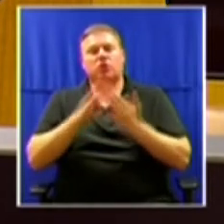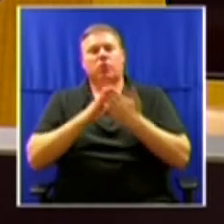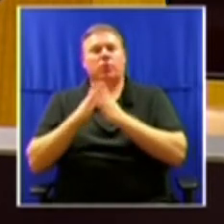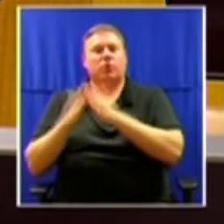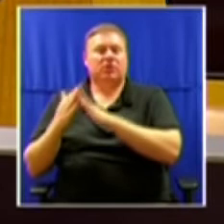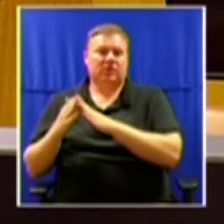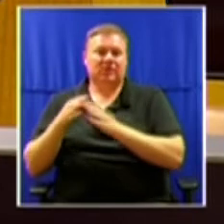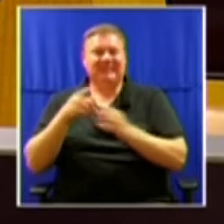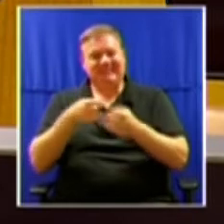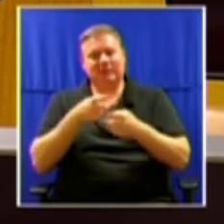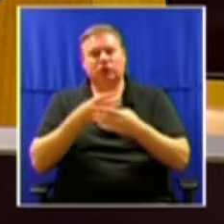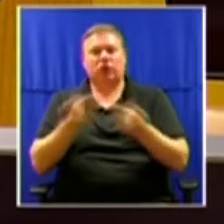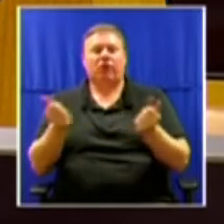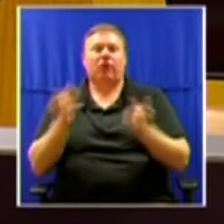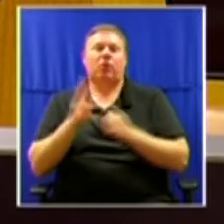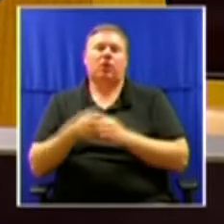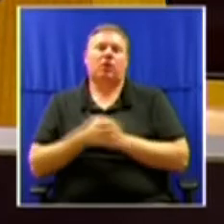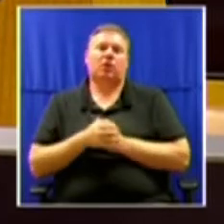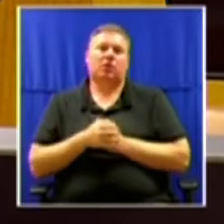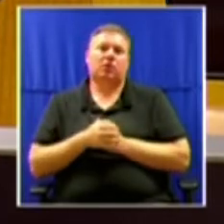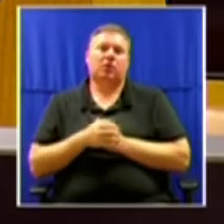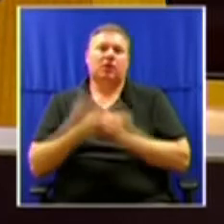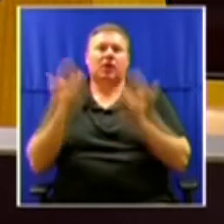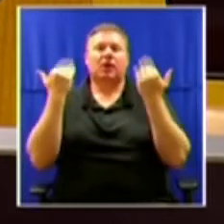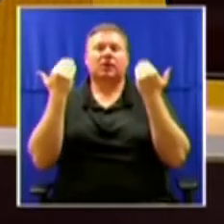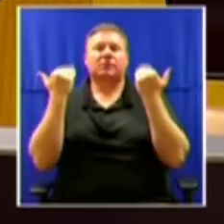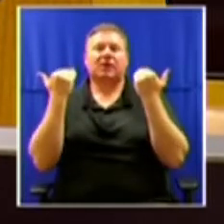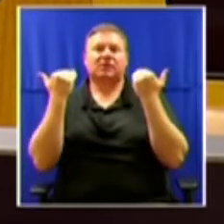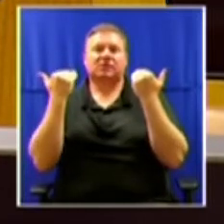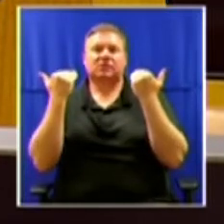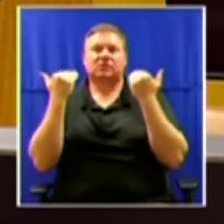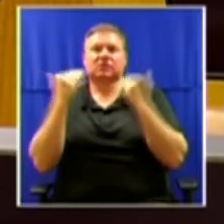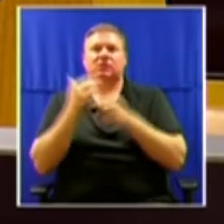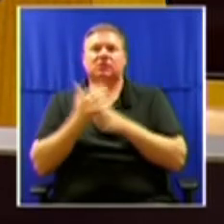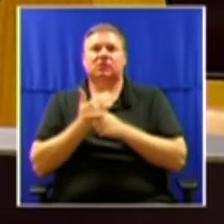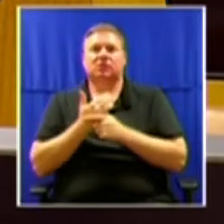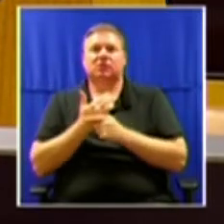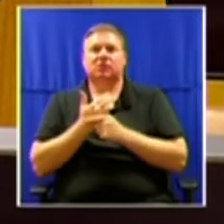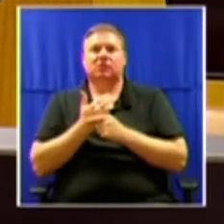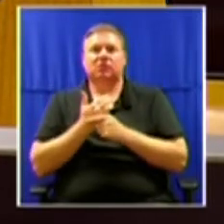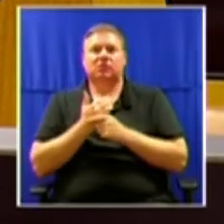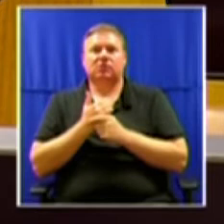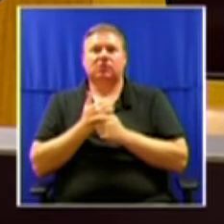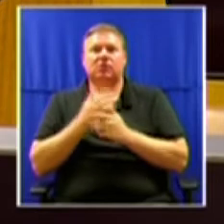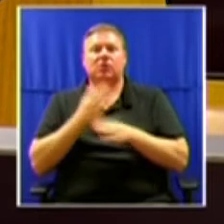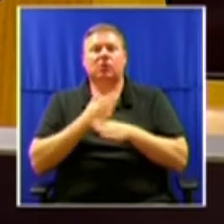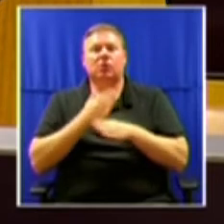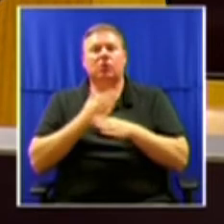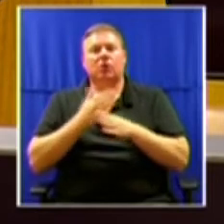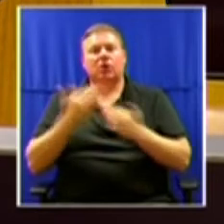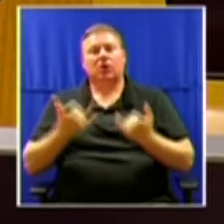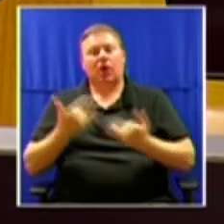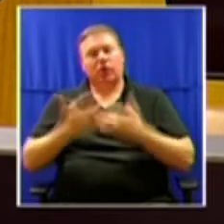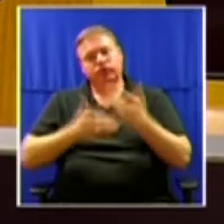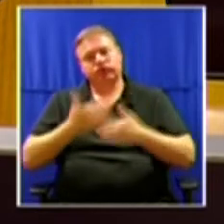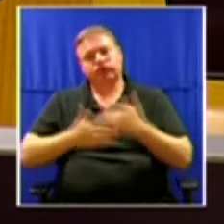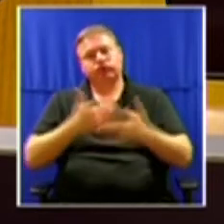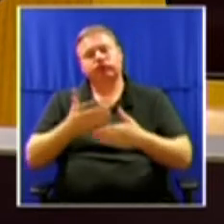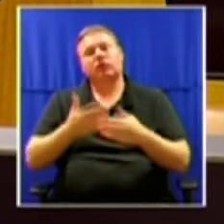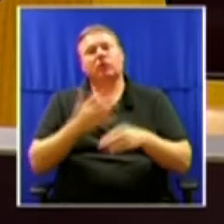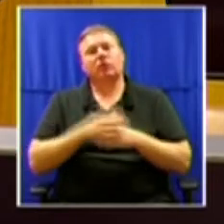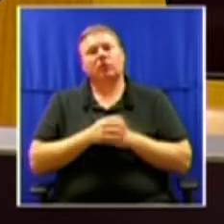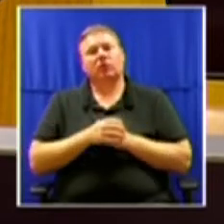been resolved. So we expect that the work will now proceed unhindered,